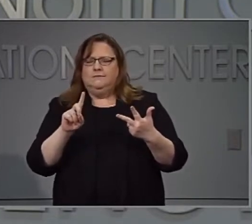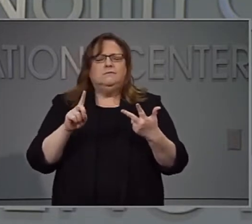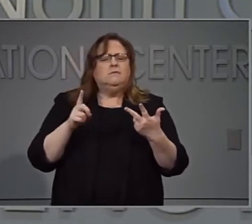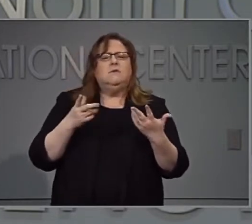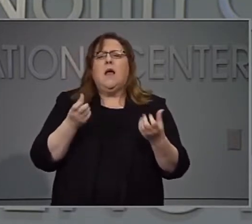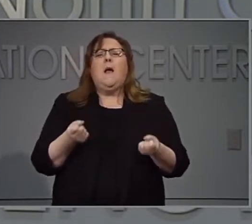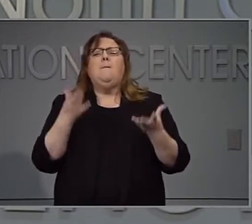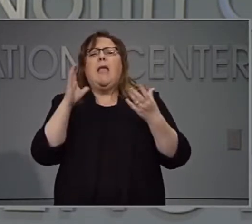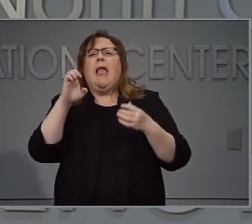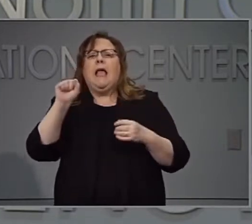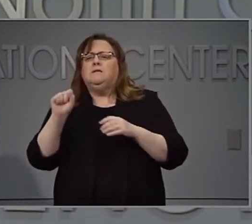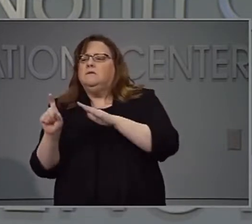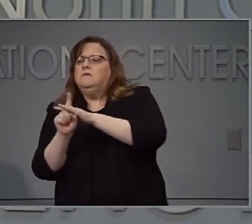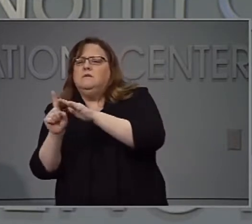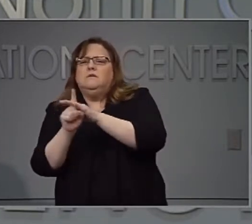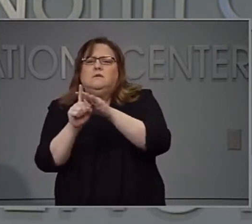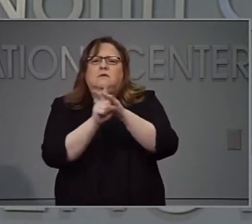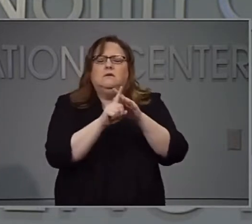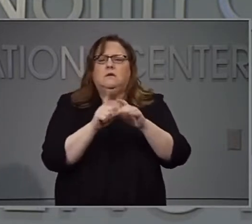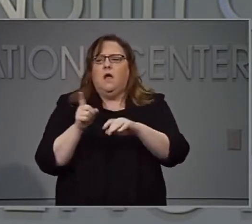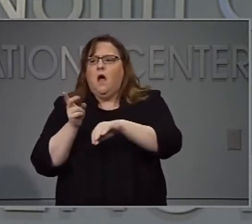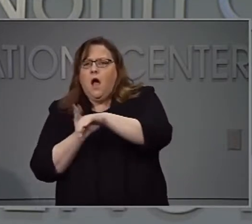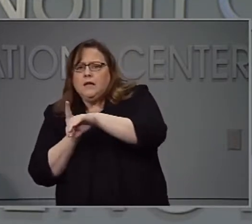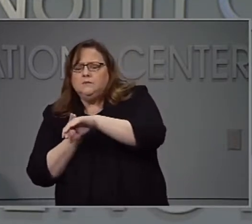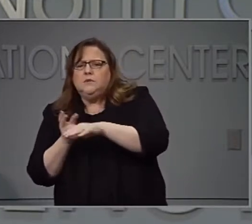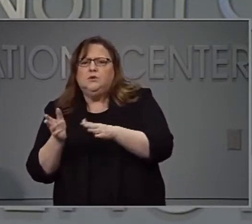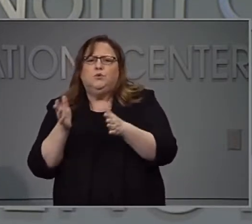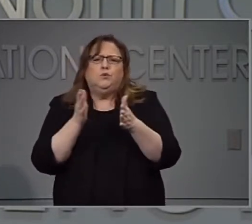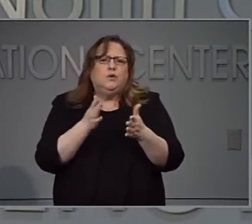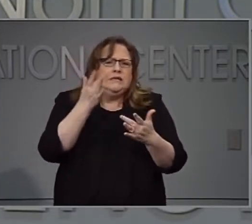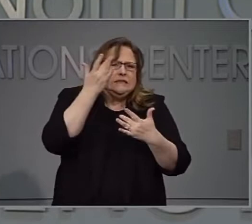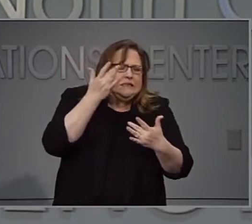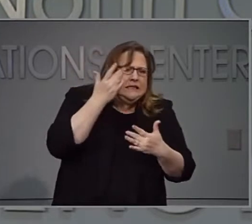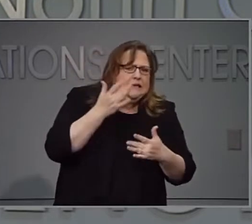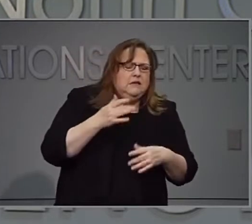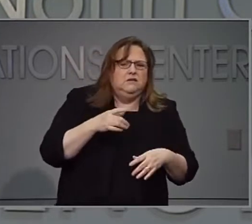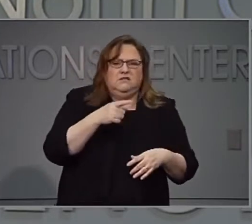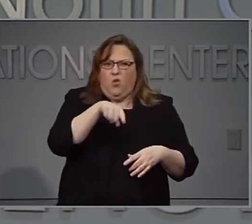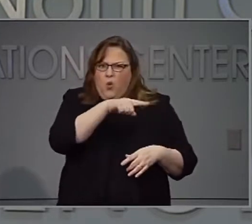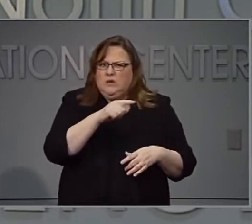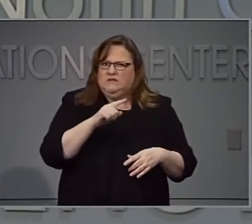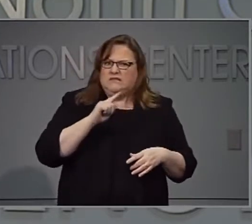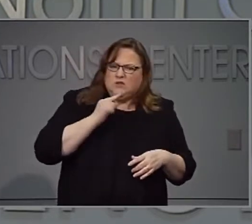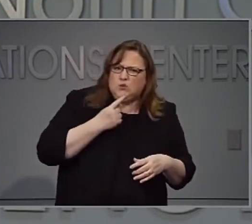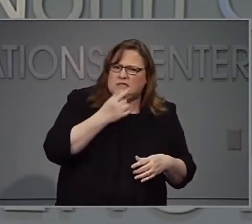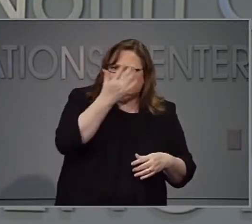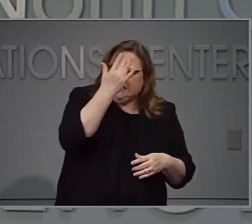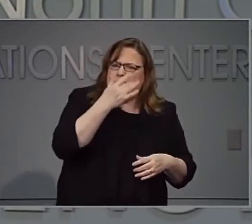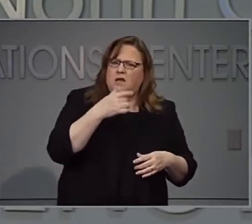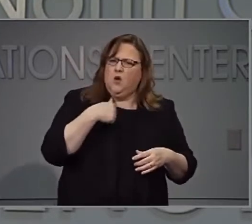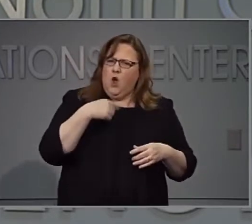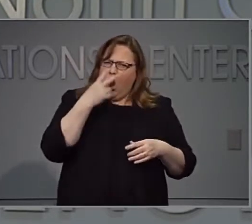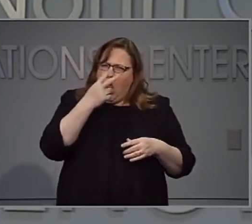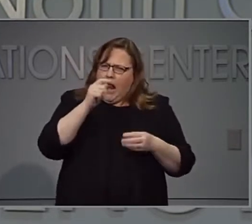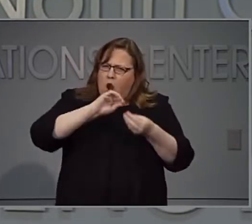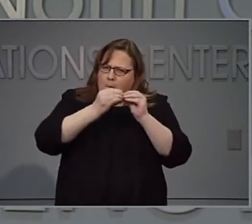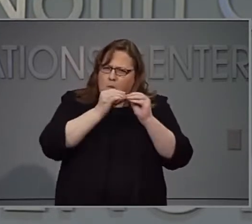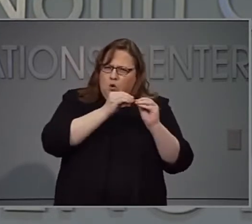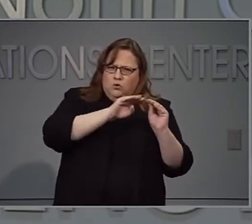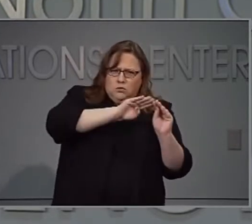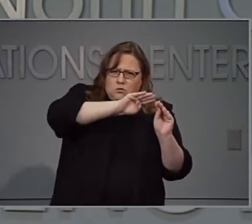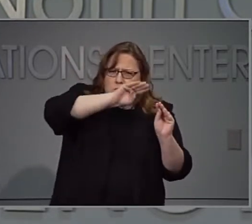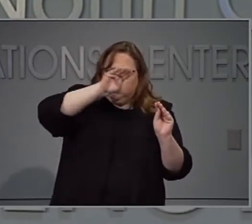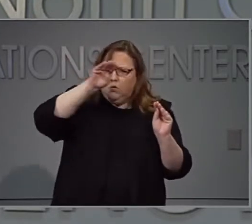seriously ill. We want those trends to be headed down so that North Carolinians can restore their